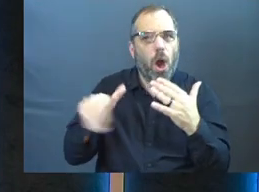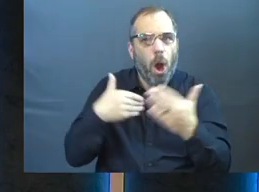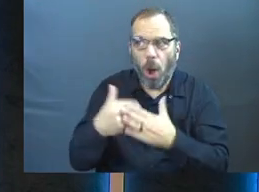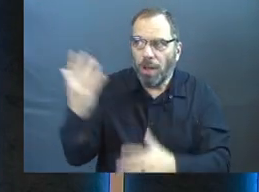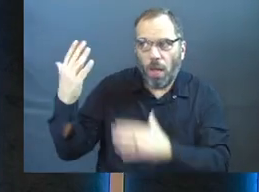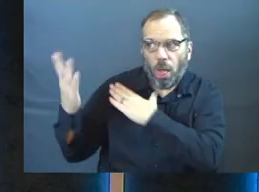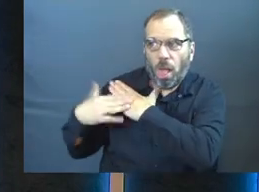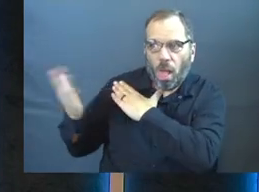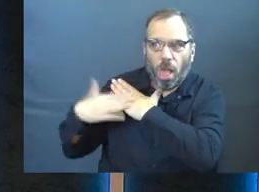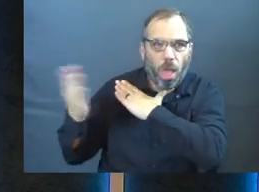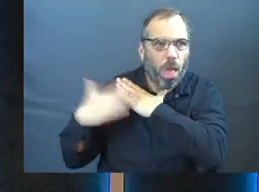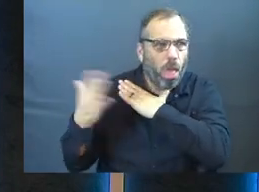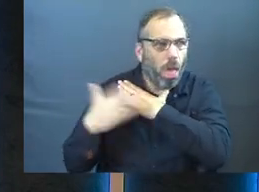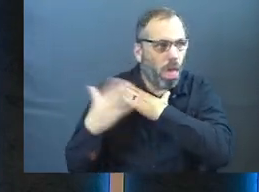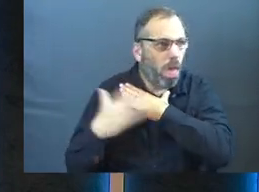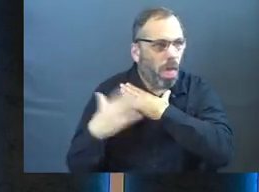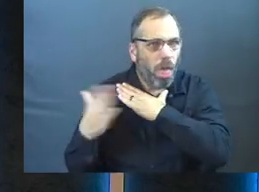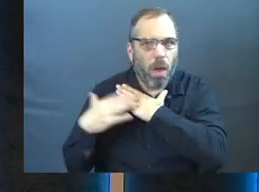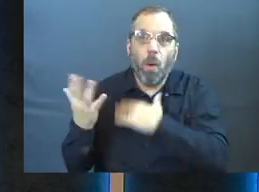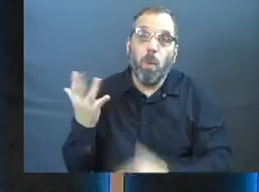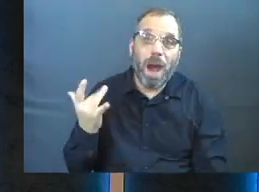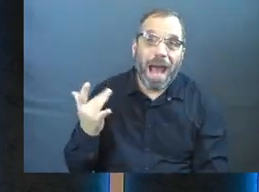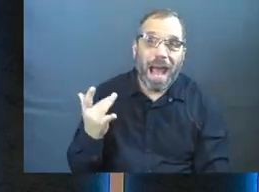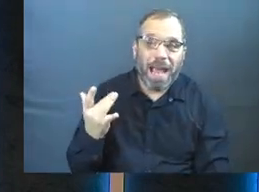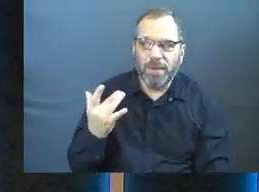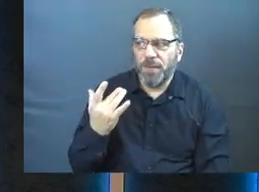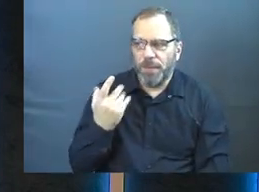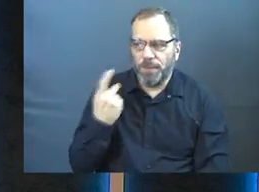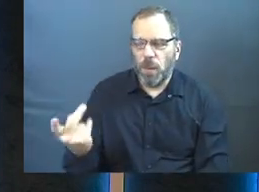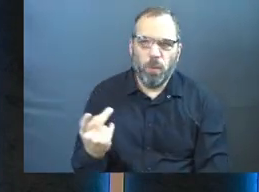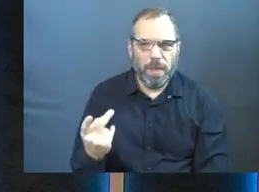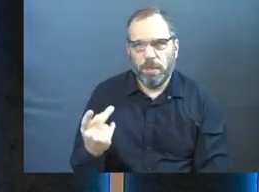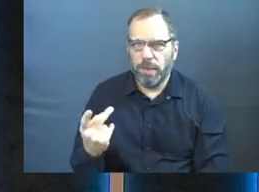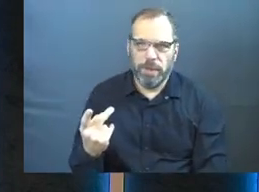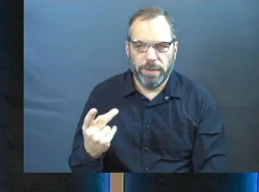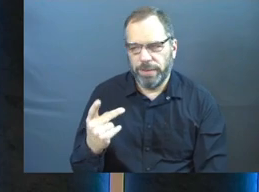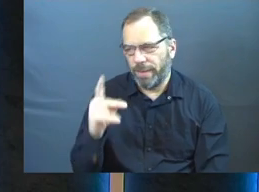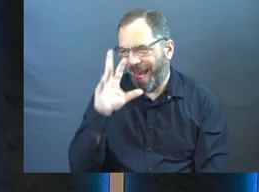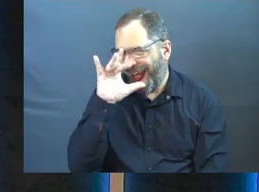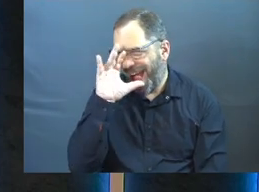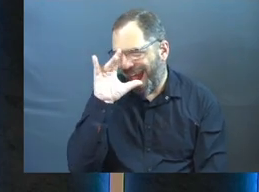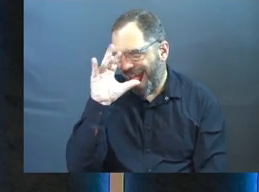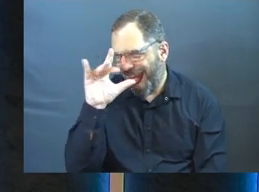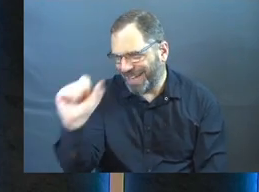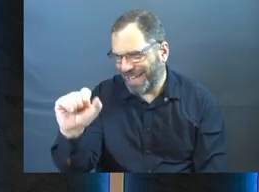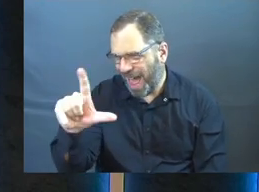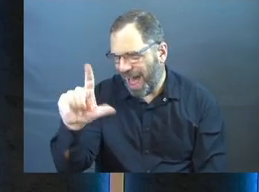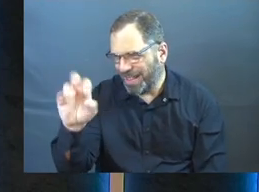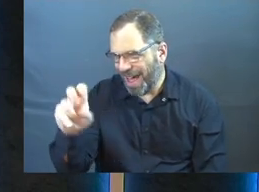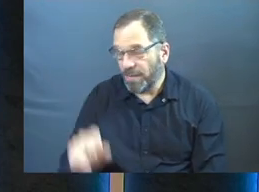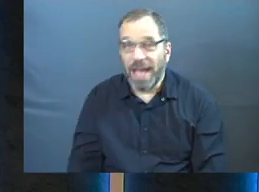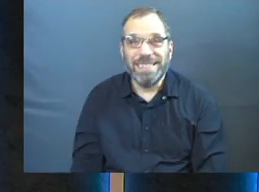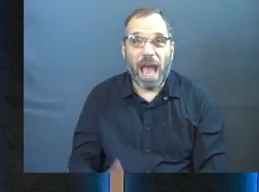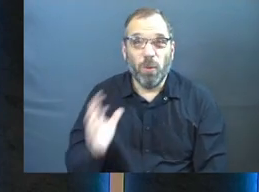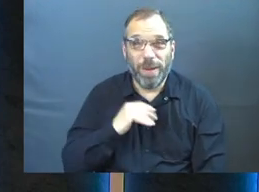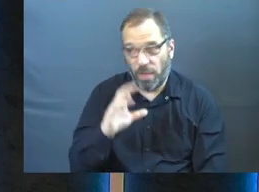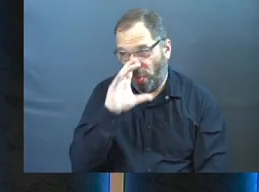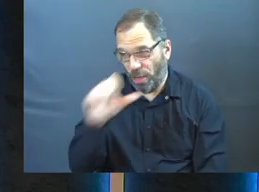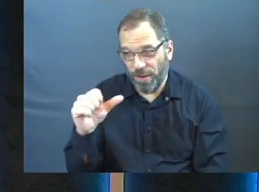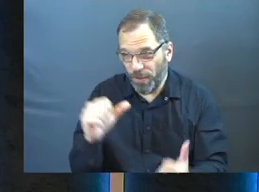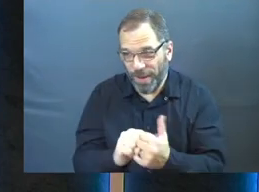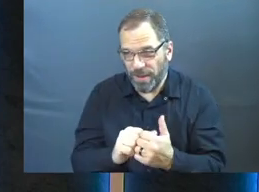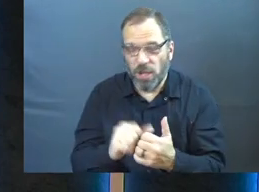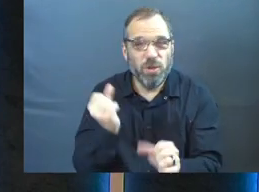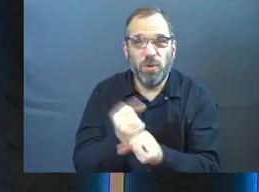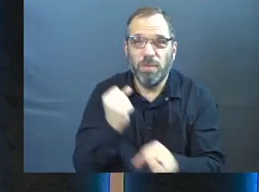tried to tell me, and I didn't listen. Why? Because we were intoxicated by love. And when you're drunk, you don't make